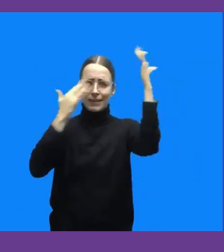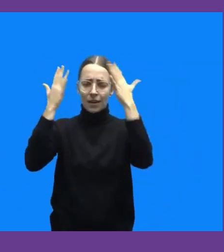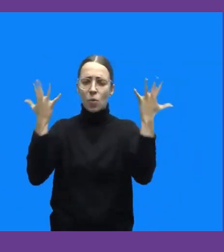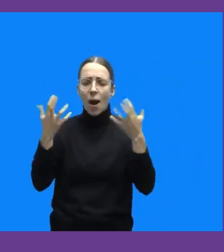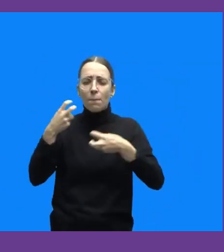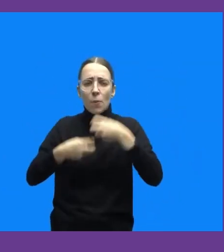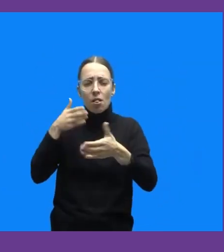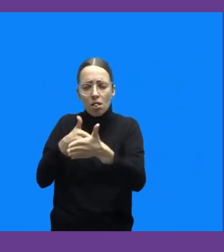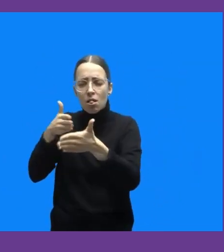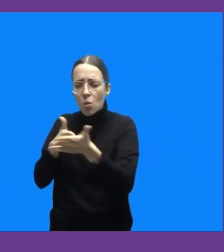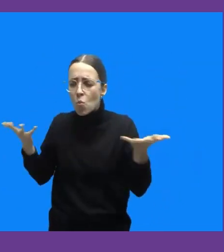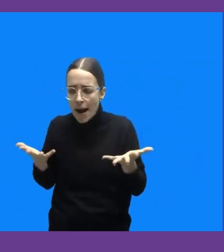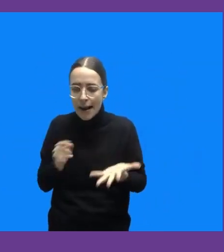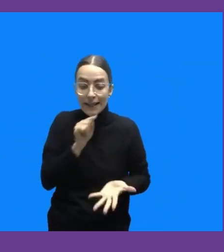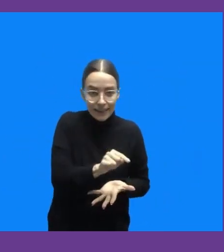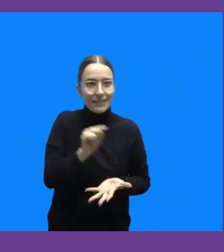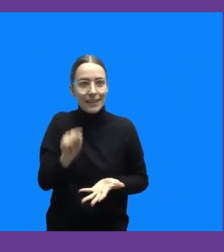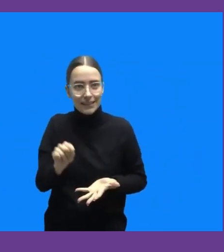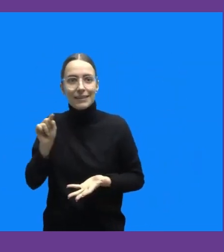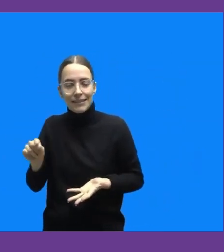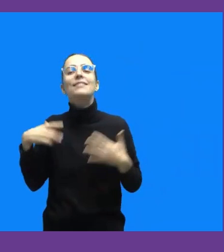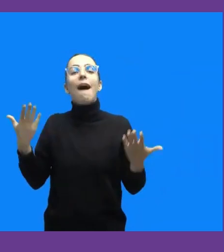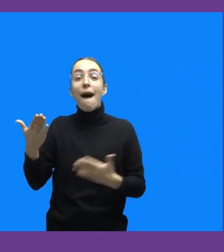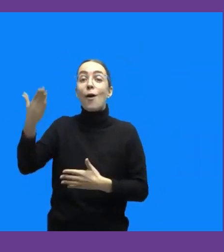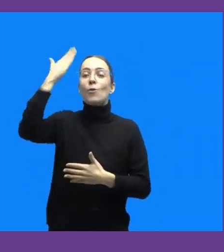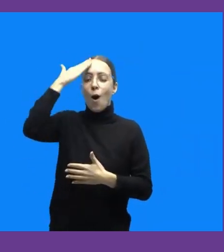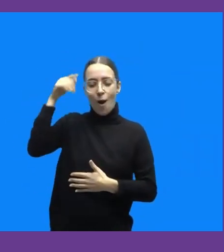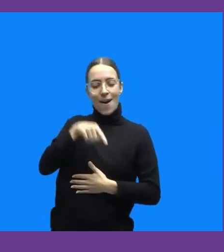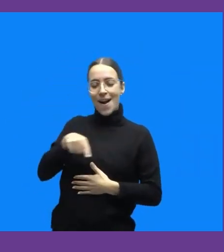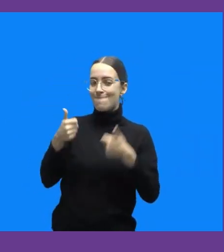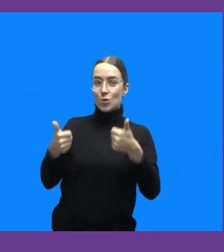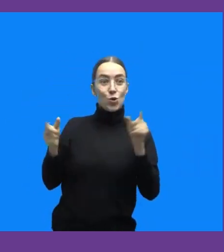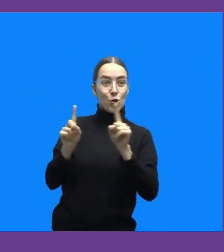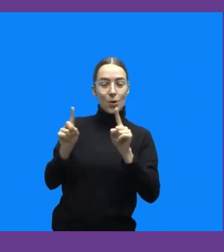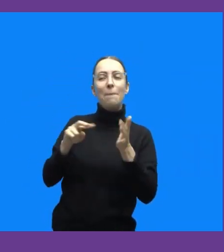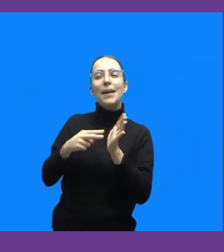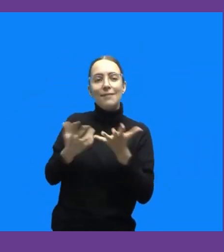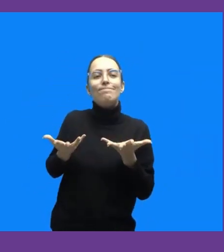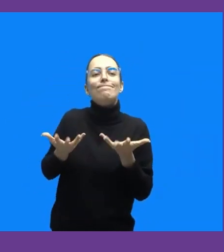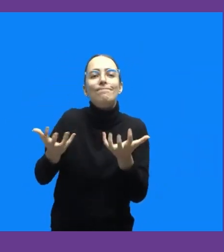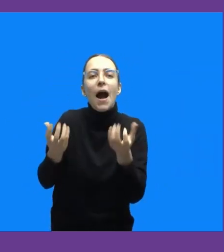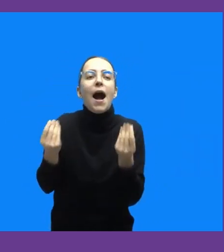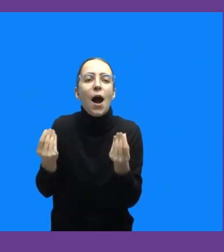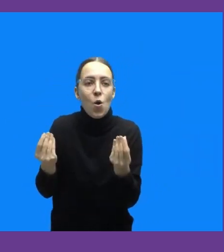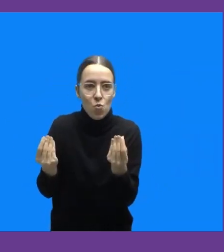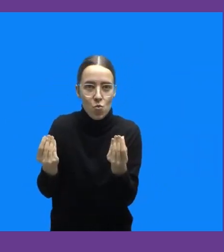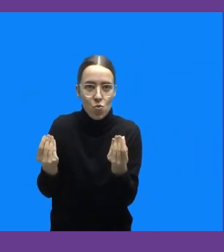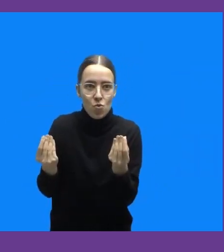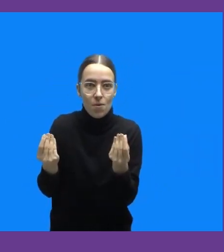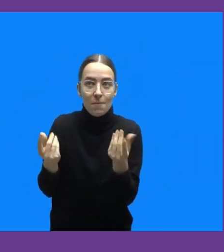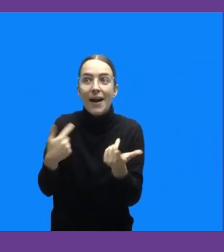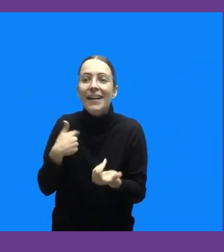to show this. That's why we asked for evidences, to allow the university